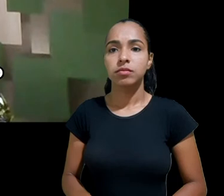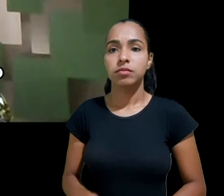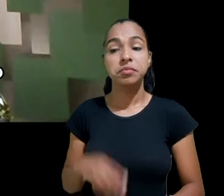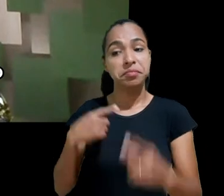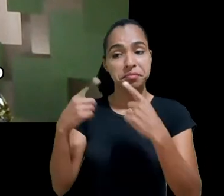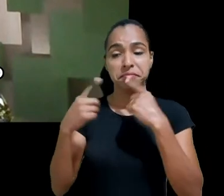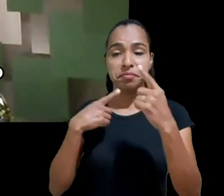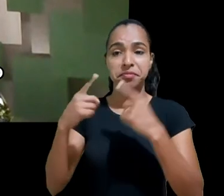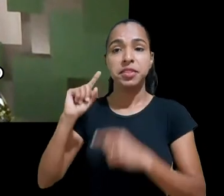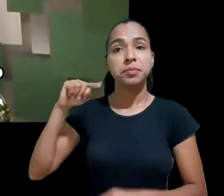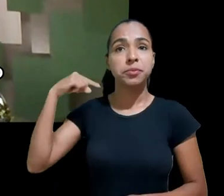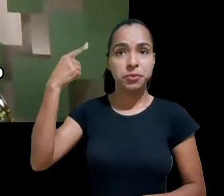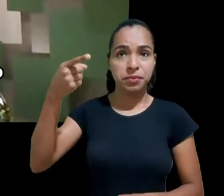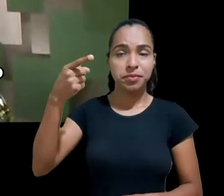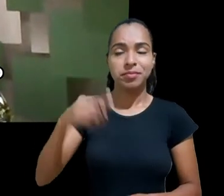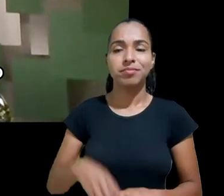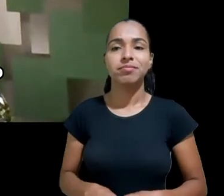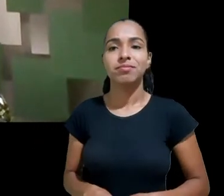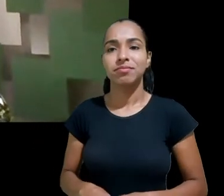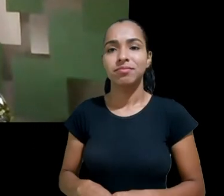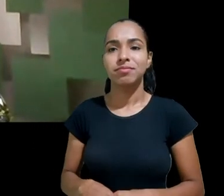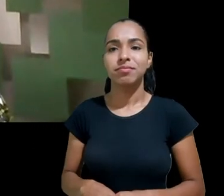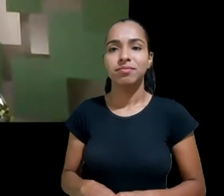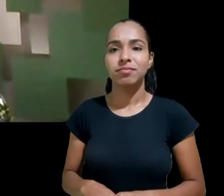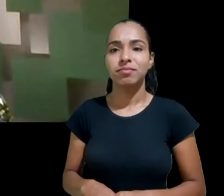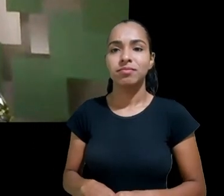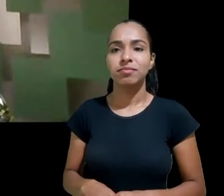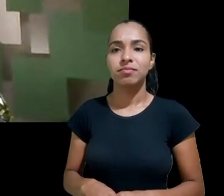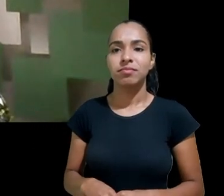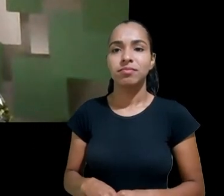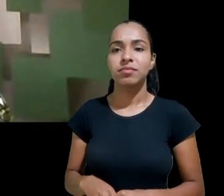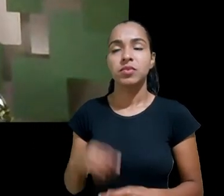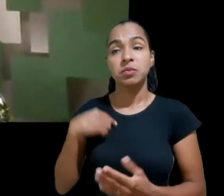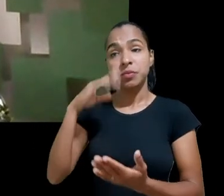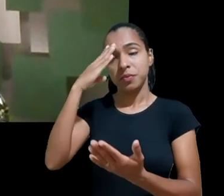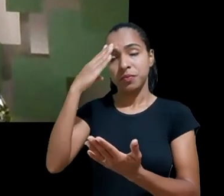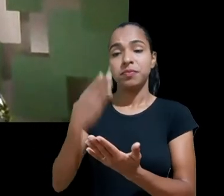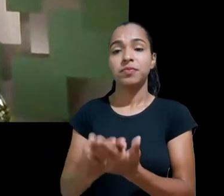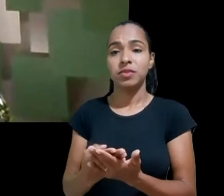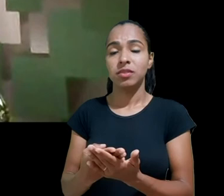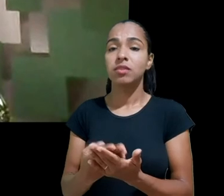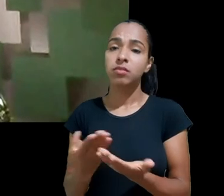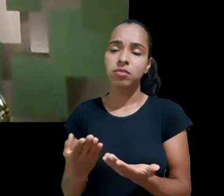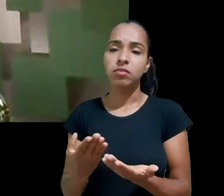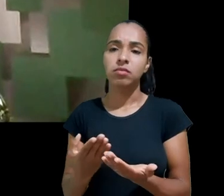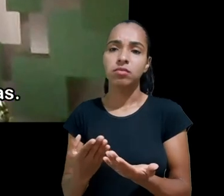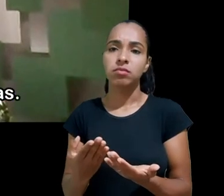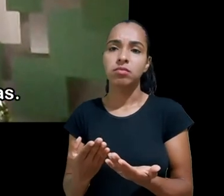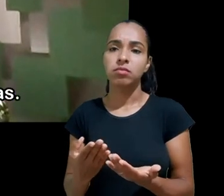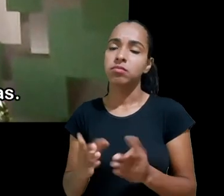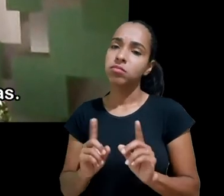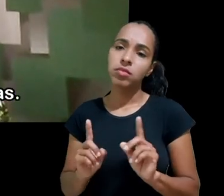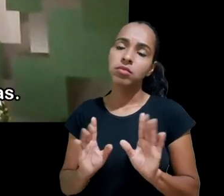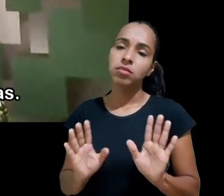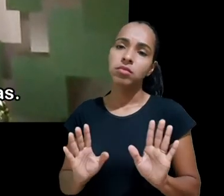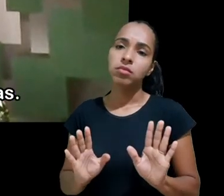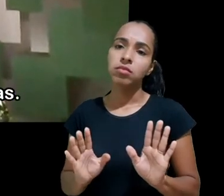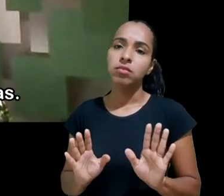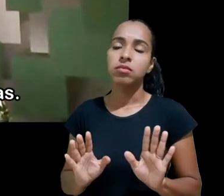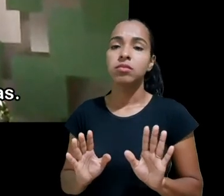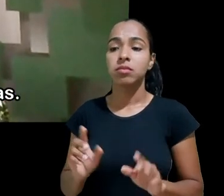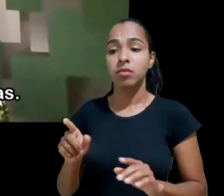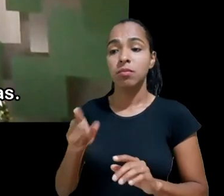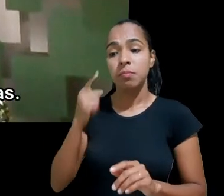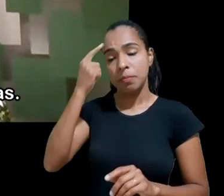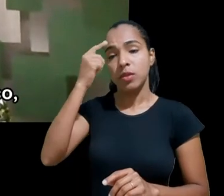not to say that i don't trust what they're doing but we all know that sometimes they prioritize profit as against the the